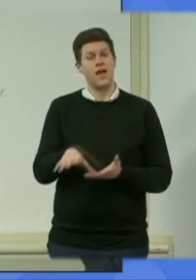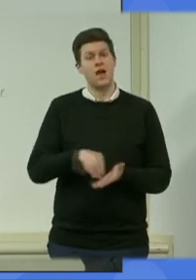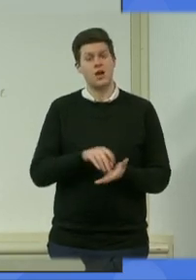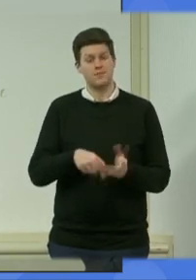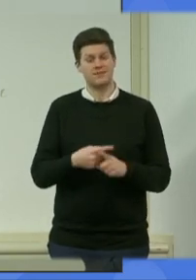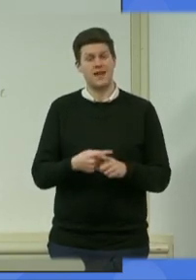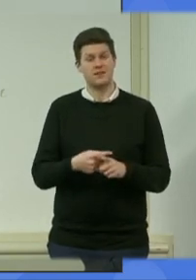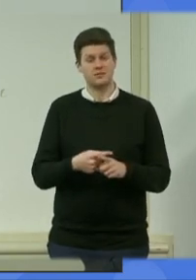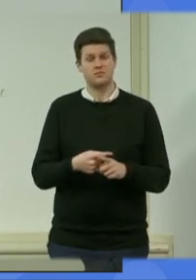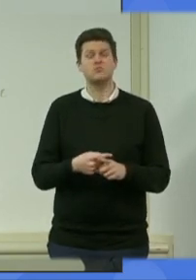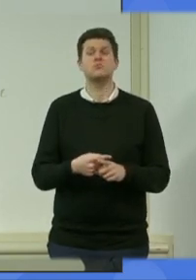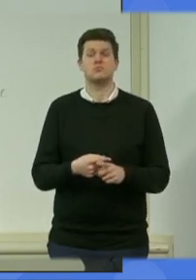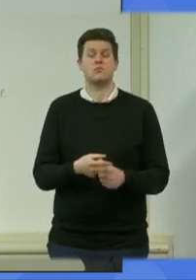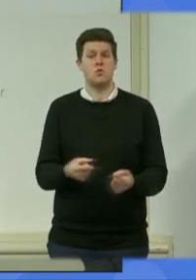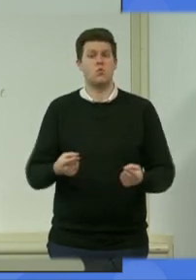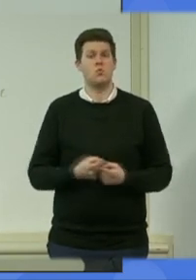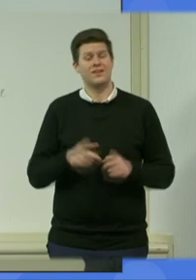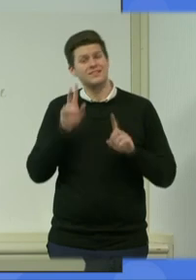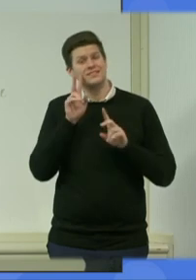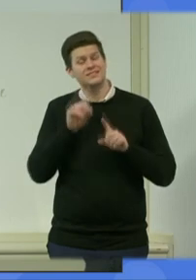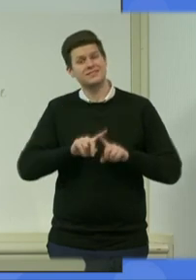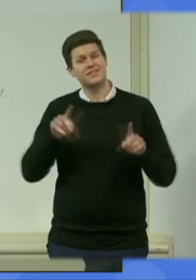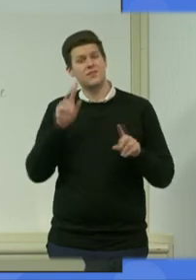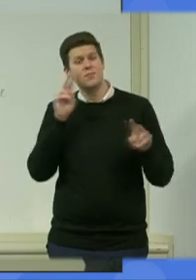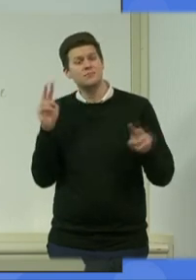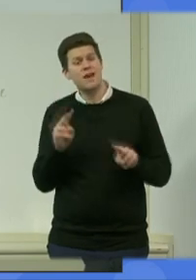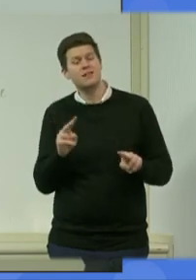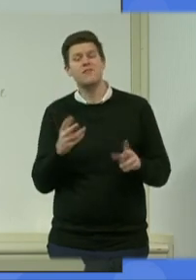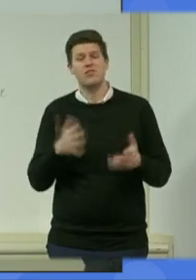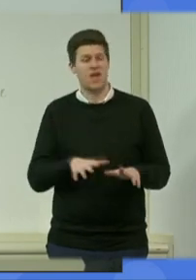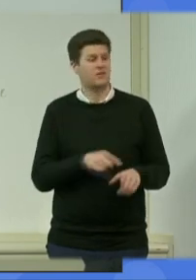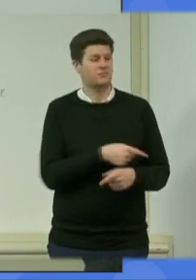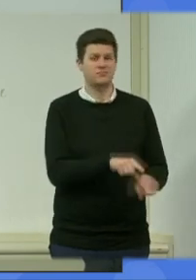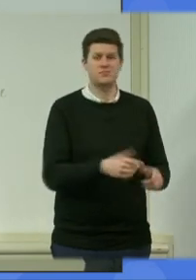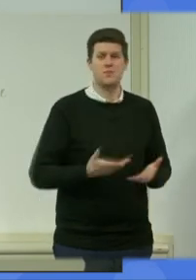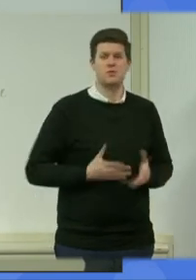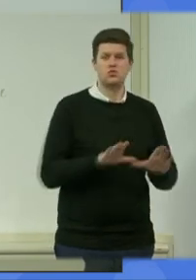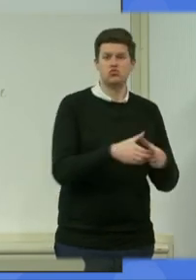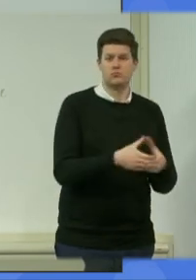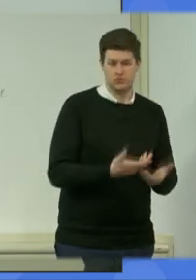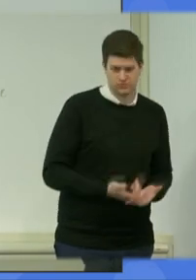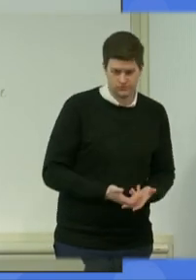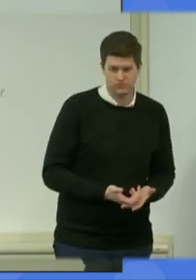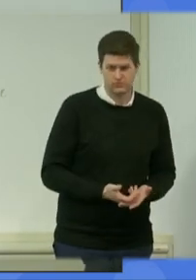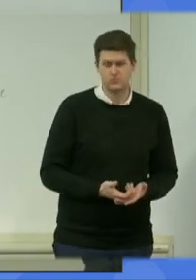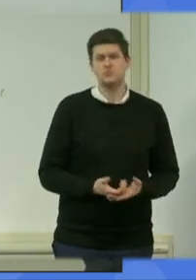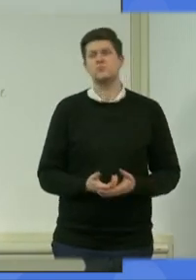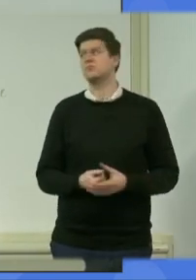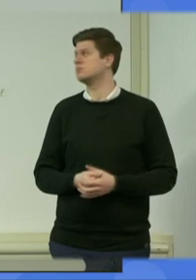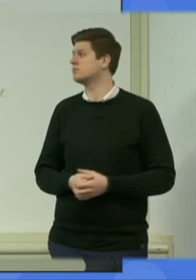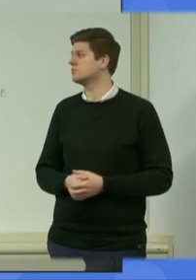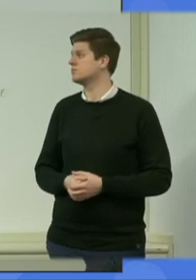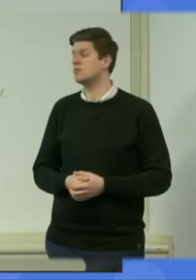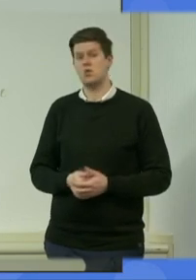from probably a slightly different perspective from some business groups. I'm just speaking for retail here, where we look at the kind of way the Scottish government's done income tax, and we're